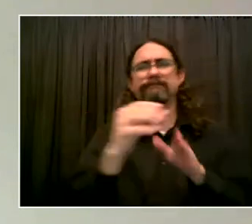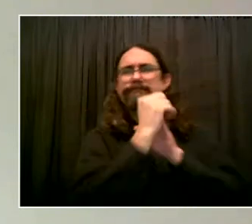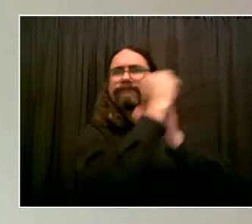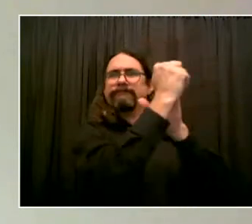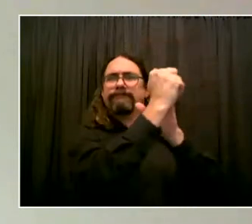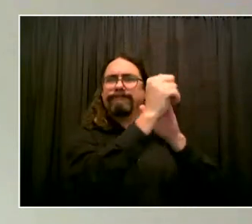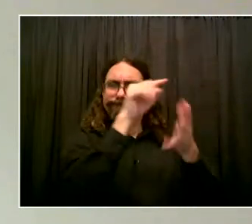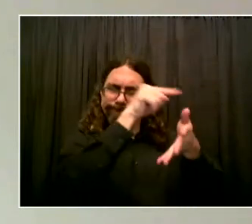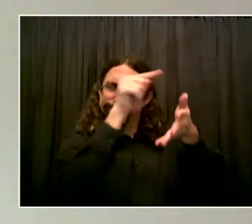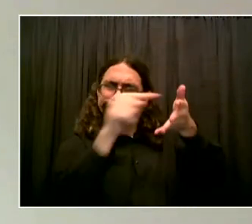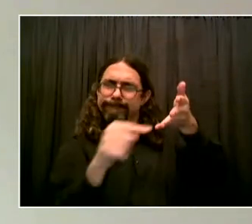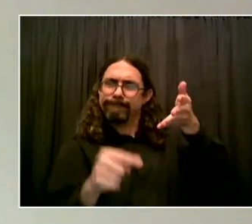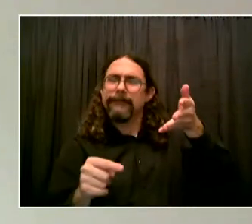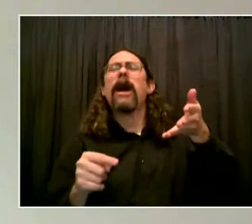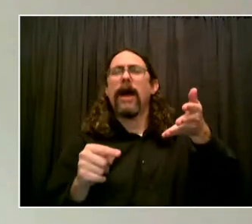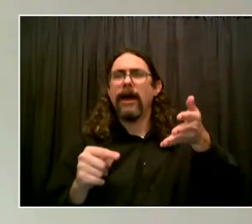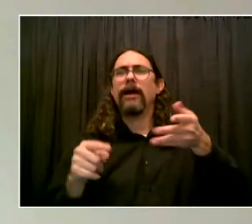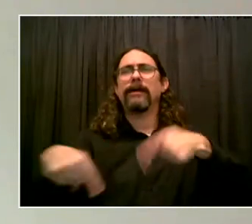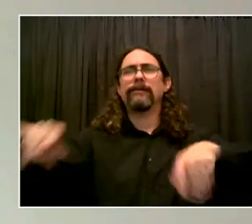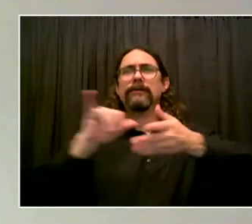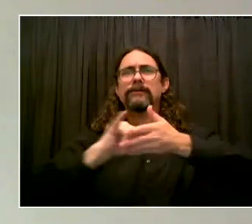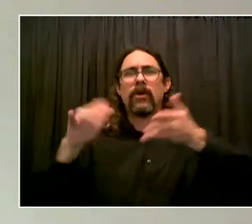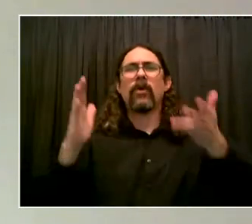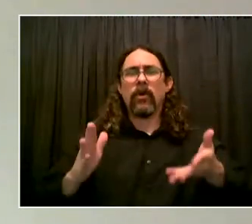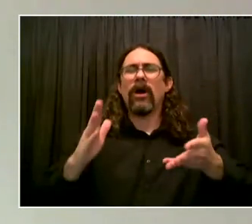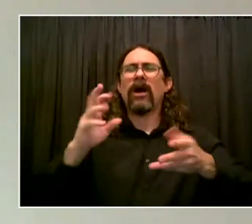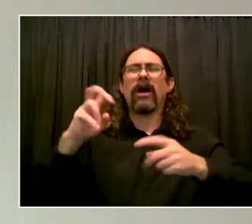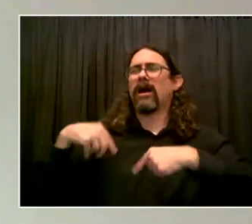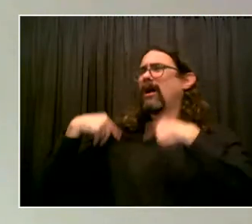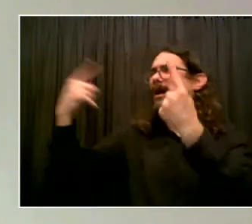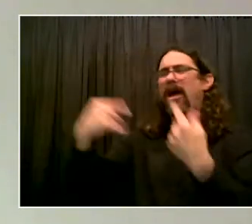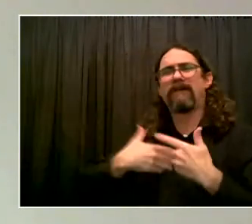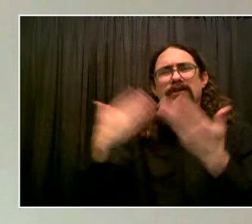don't want to take away from the fact that people have lost